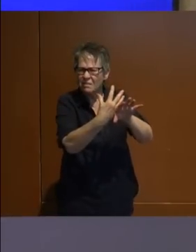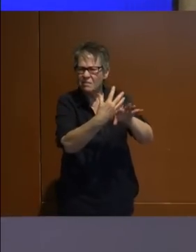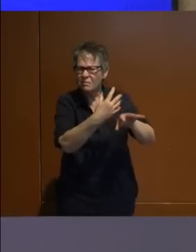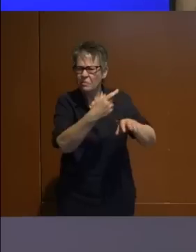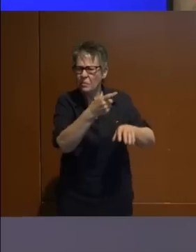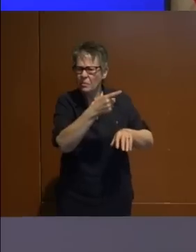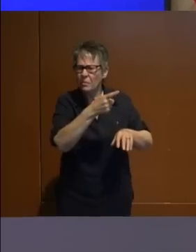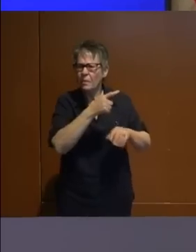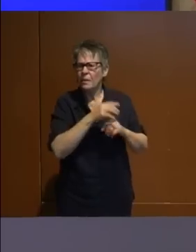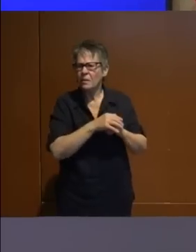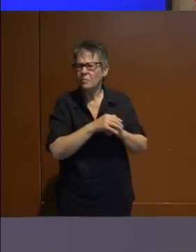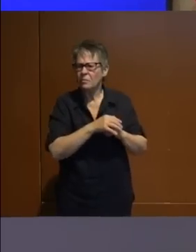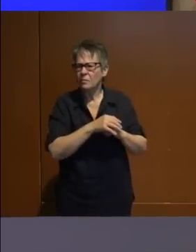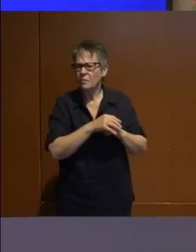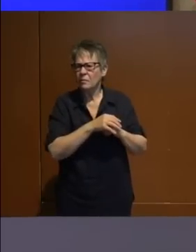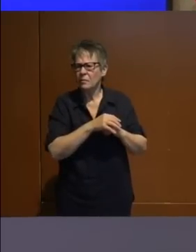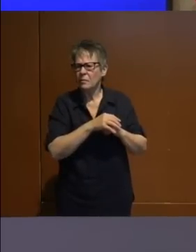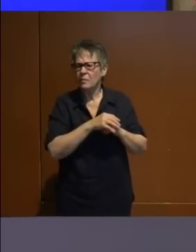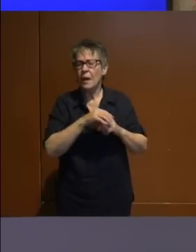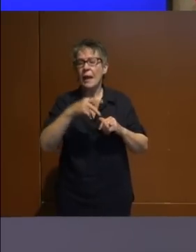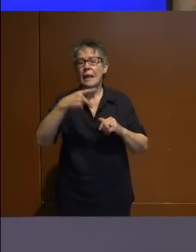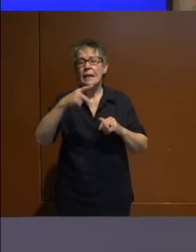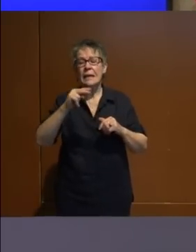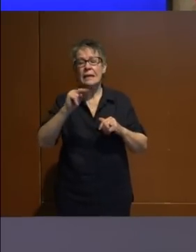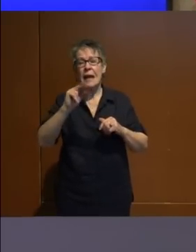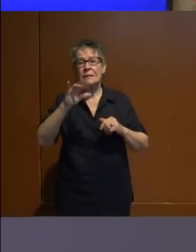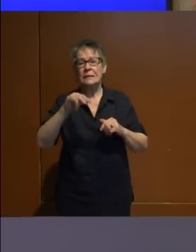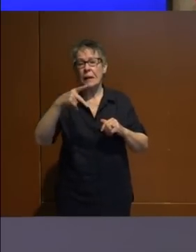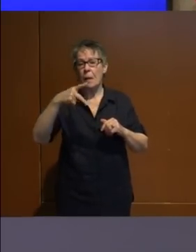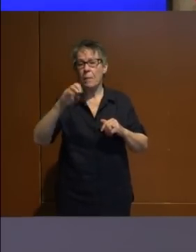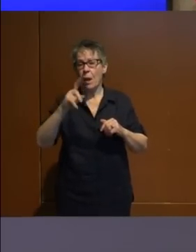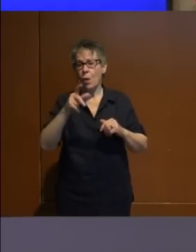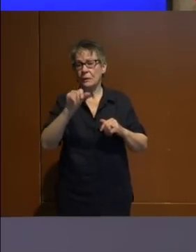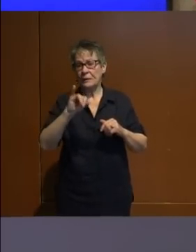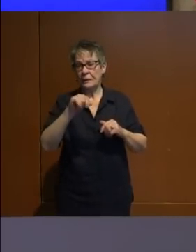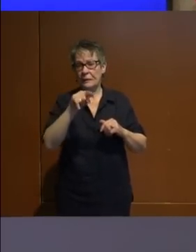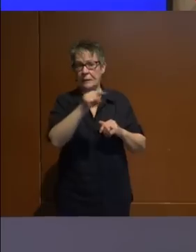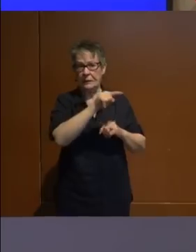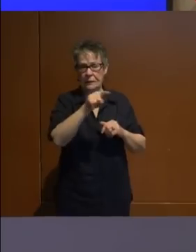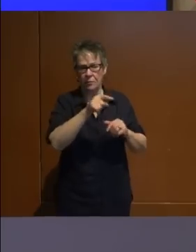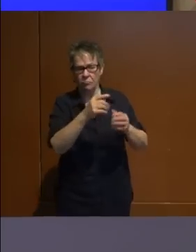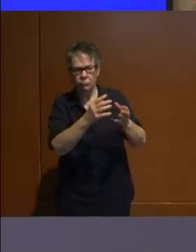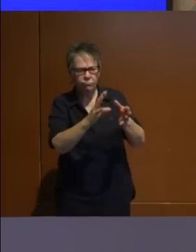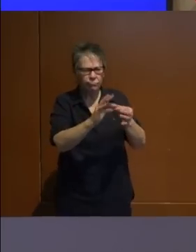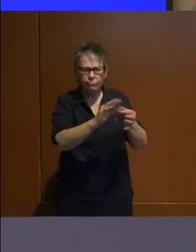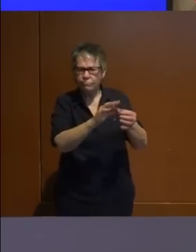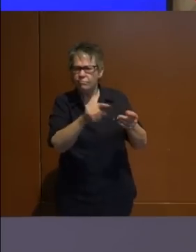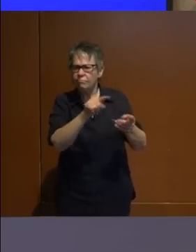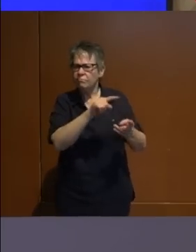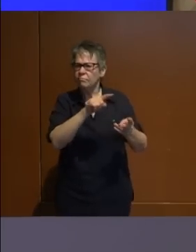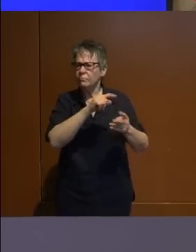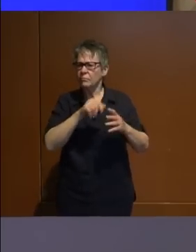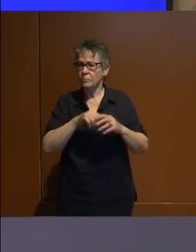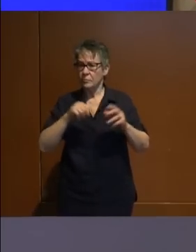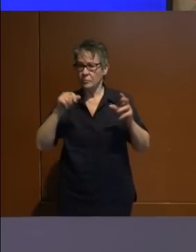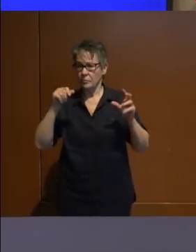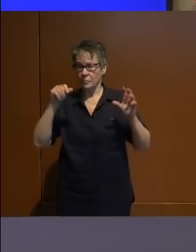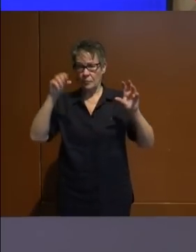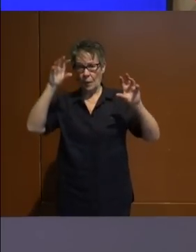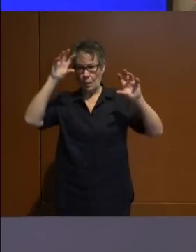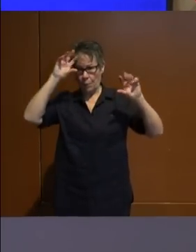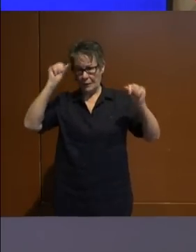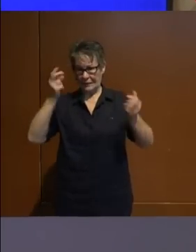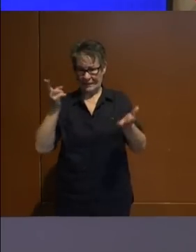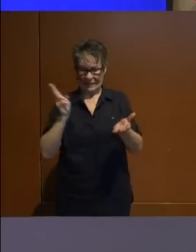earlier, as significant as the bill that the President signed on Friday was